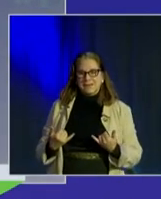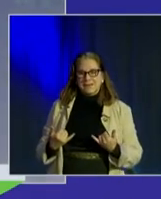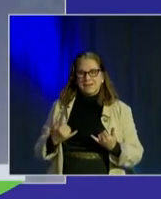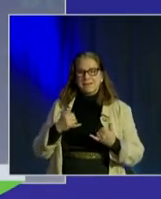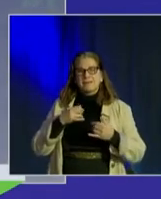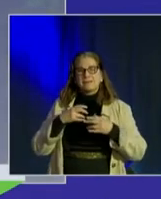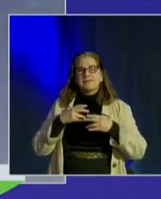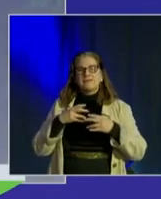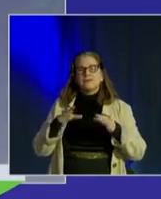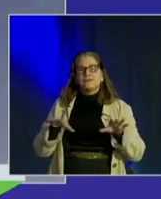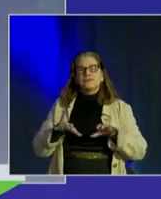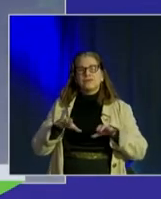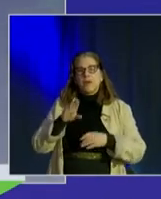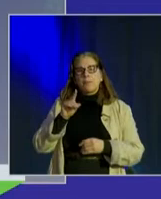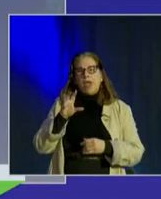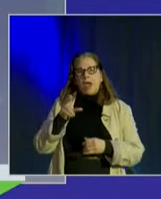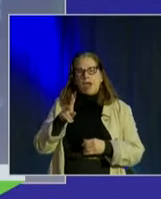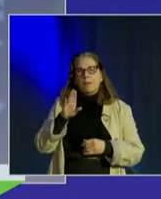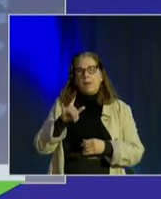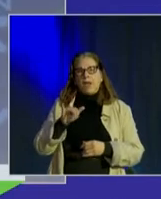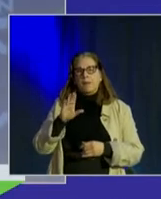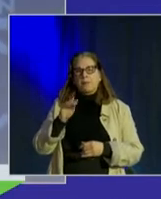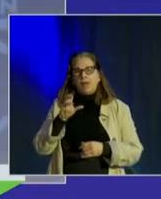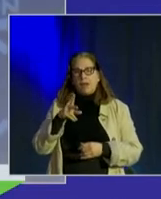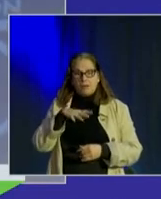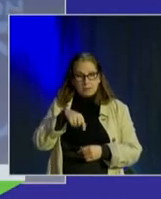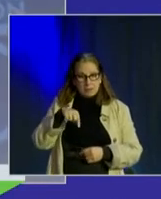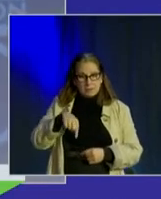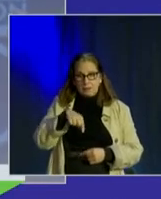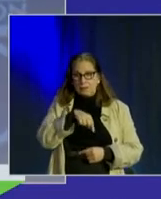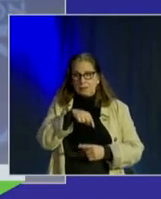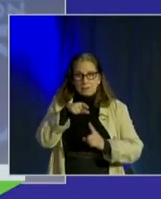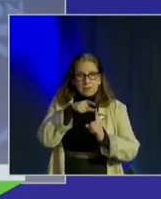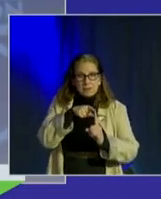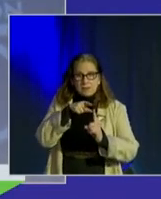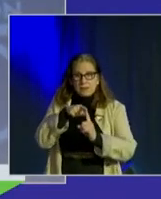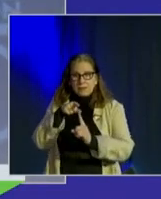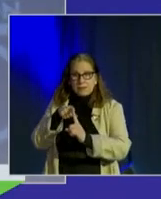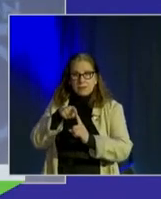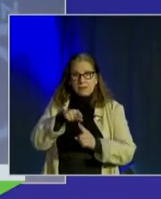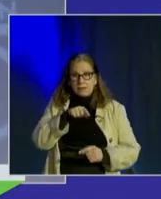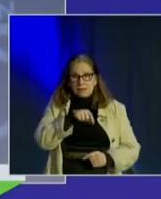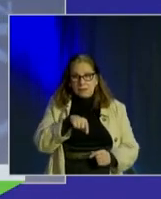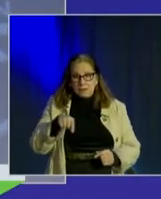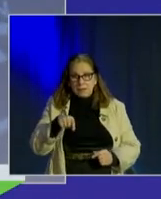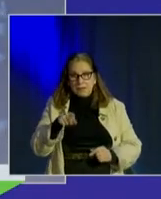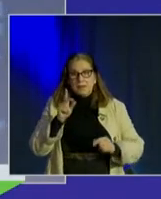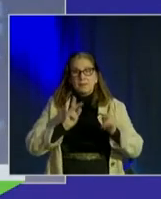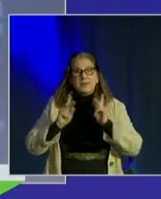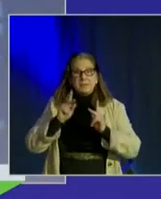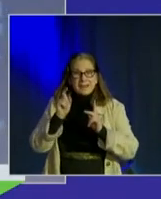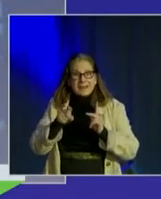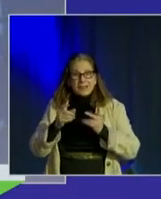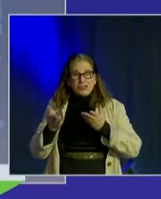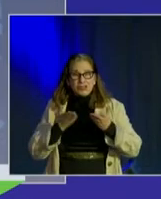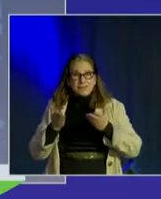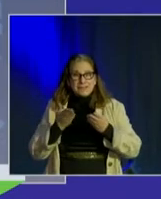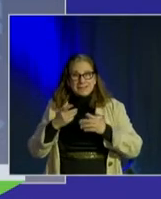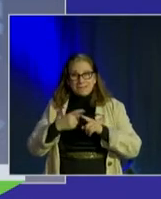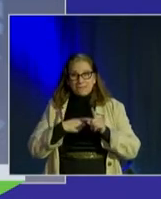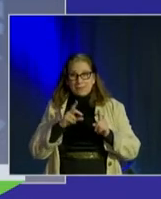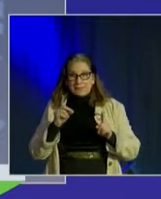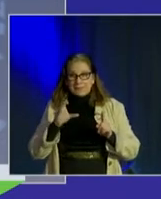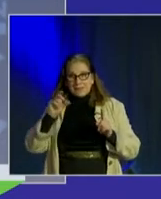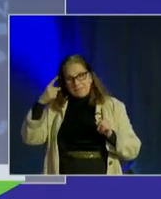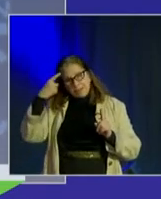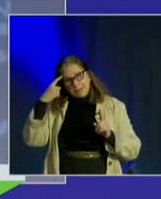view of the people and the places that are there that need the services of the city so that we can start to stem that tide. We